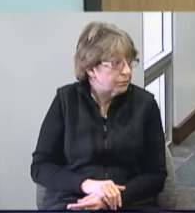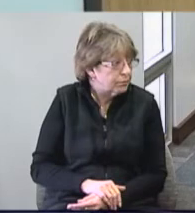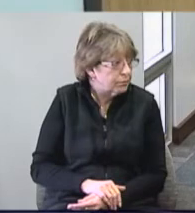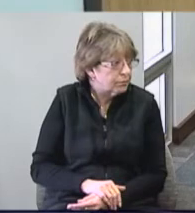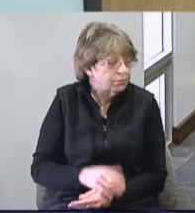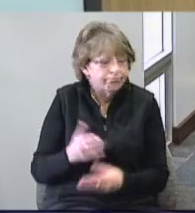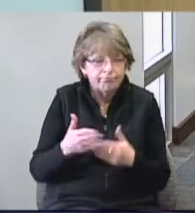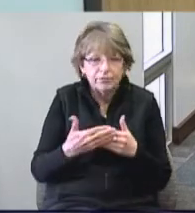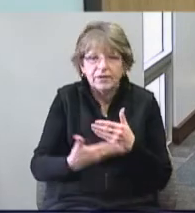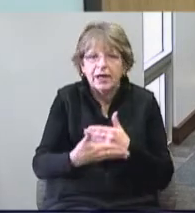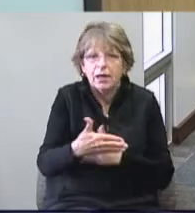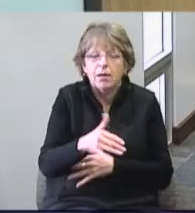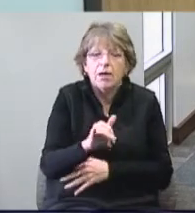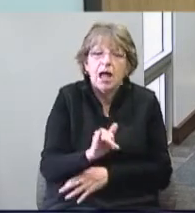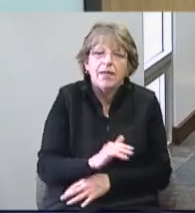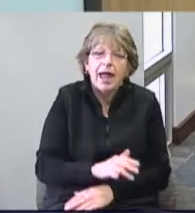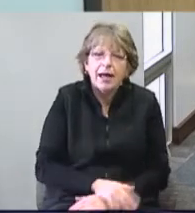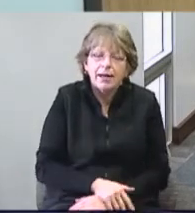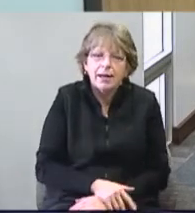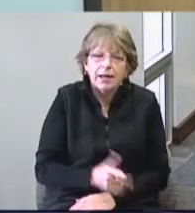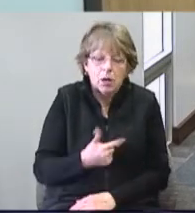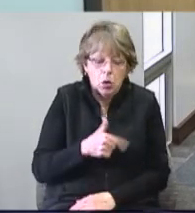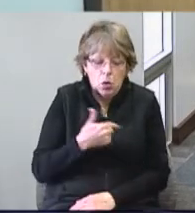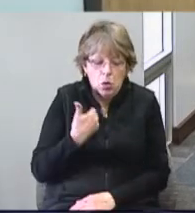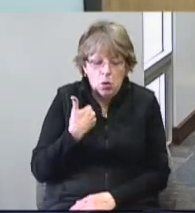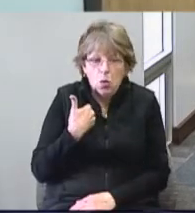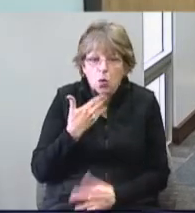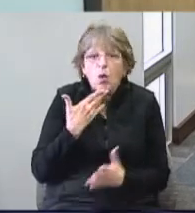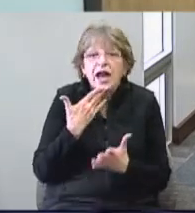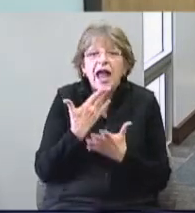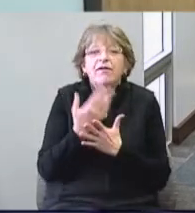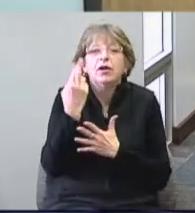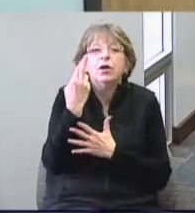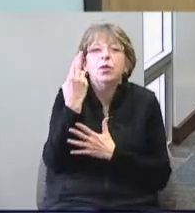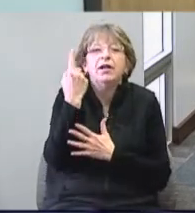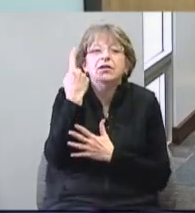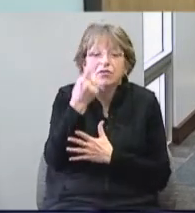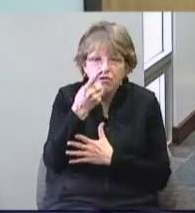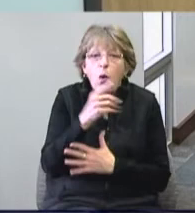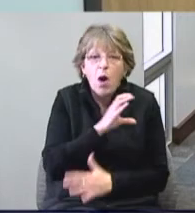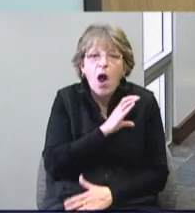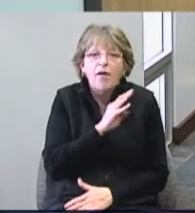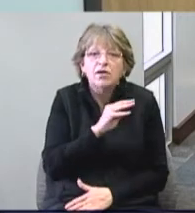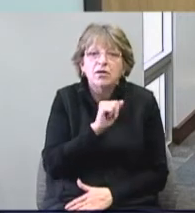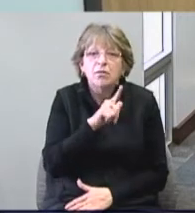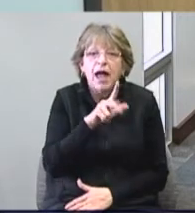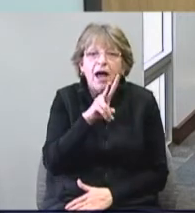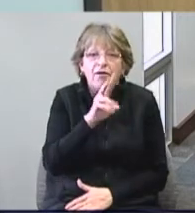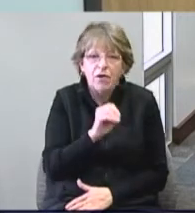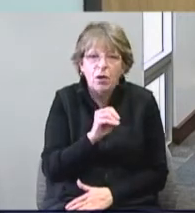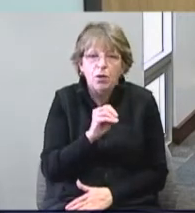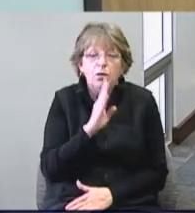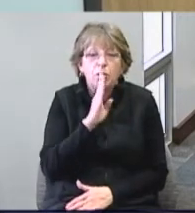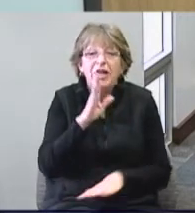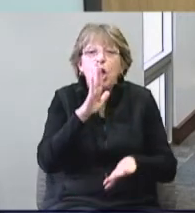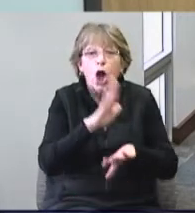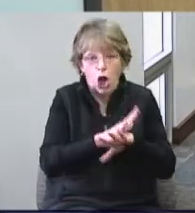But beyond that, there are good reasons for Officer Malvo to be on the Hutchinson Police Force.